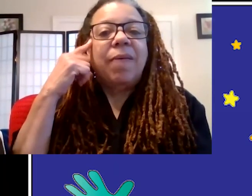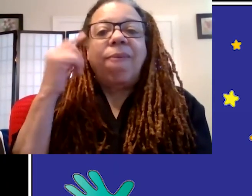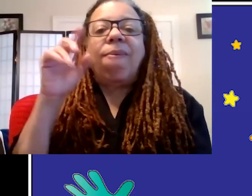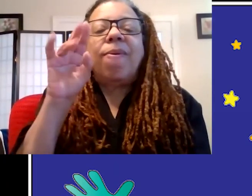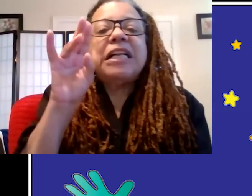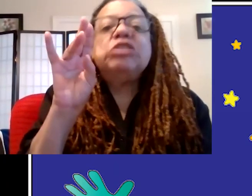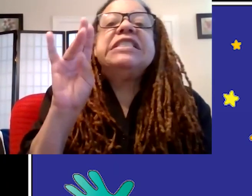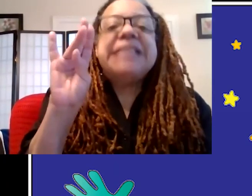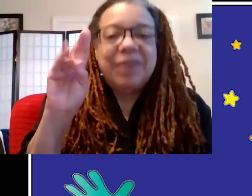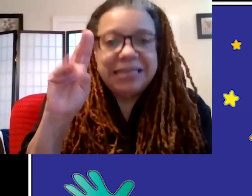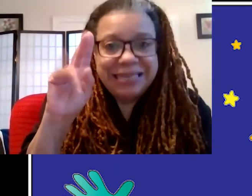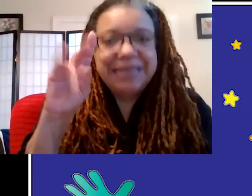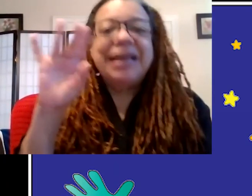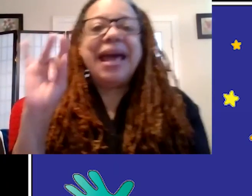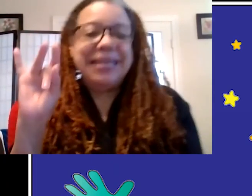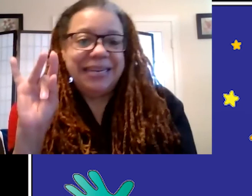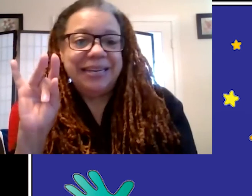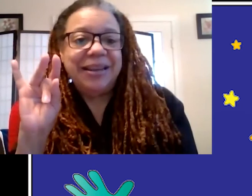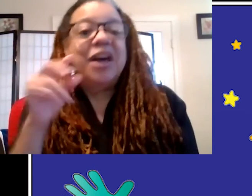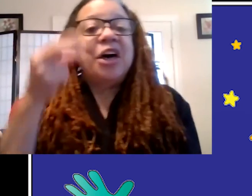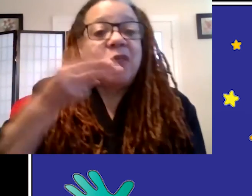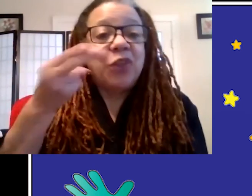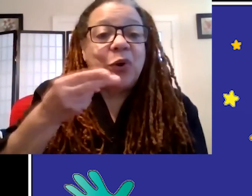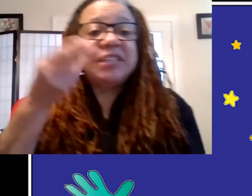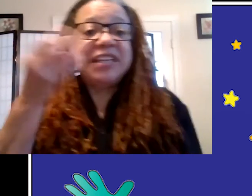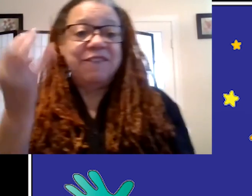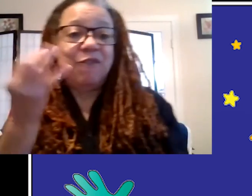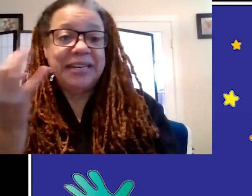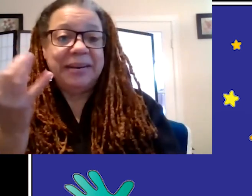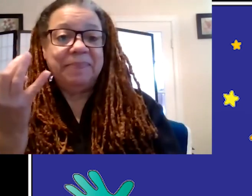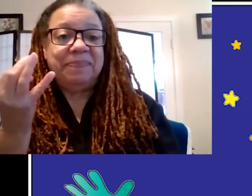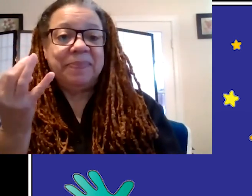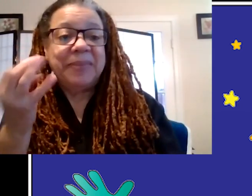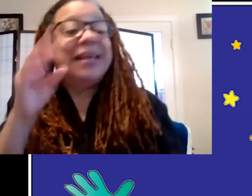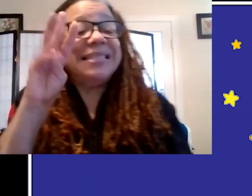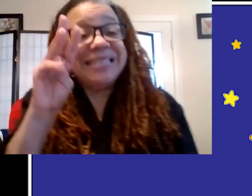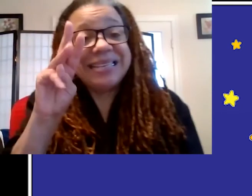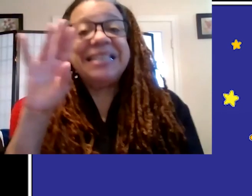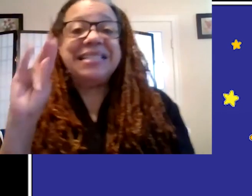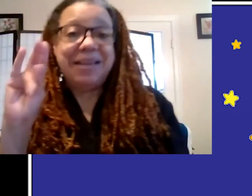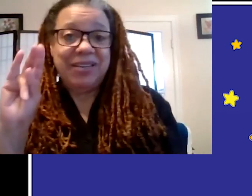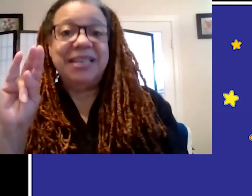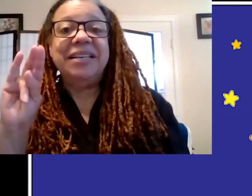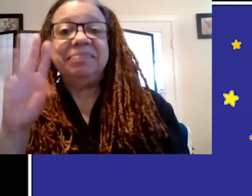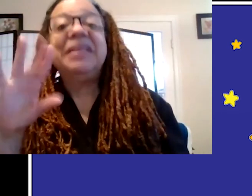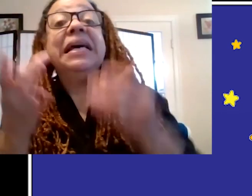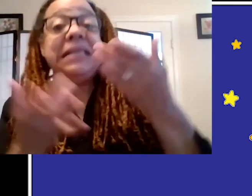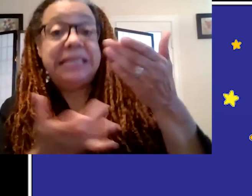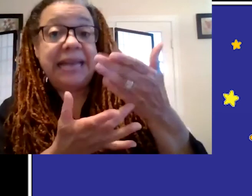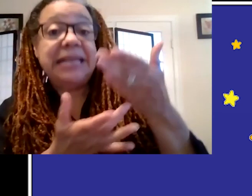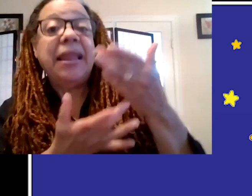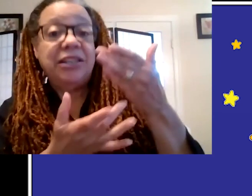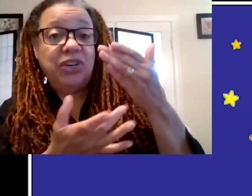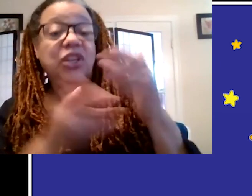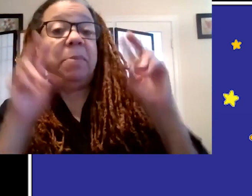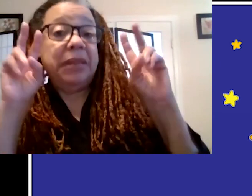16th and 17th. And technology is going to be one of the big topics, and it's free. So you can